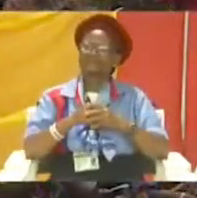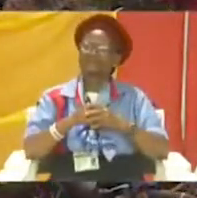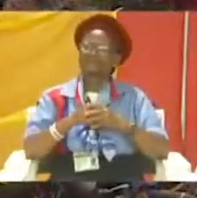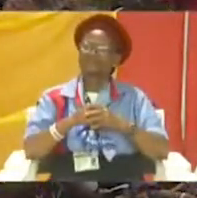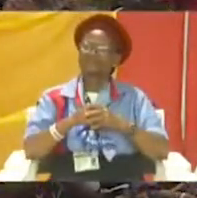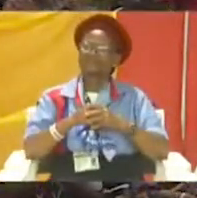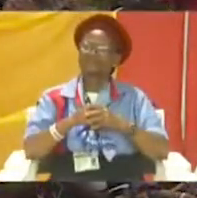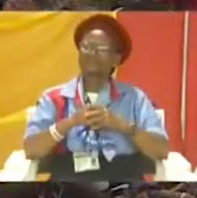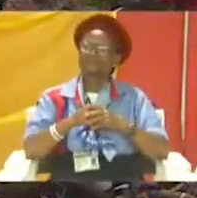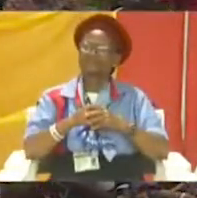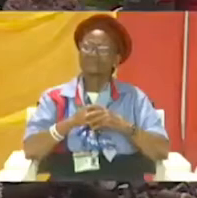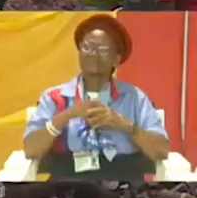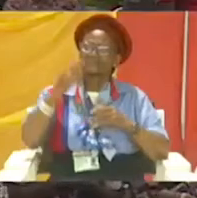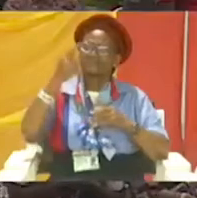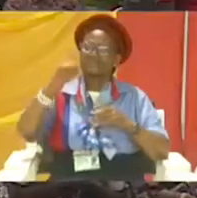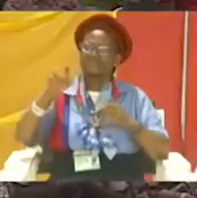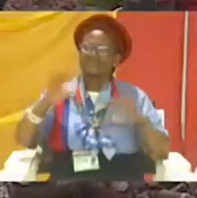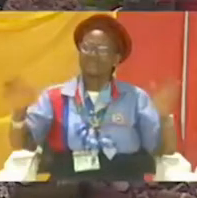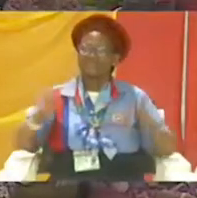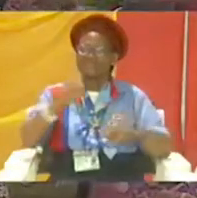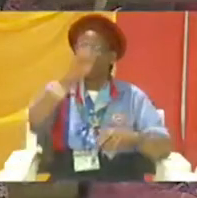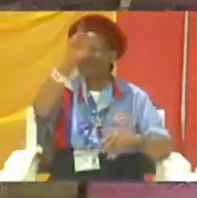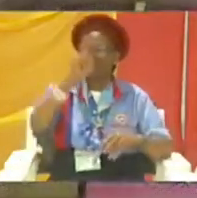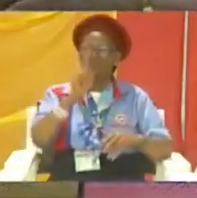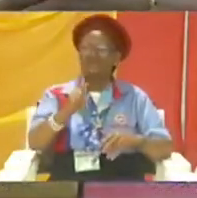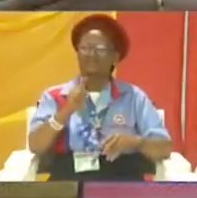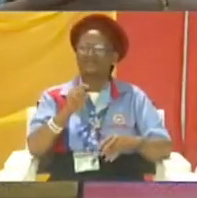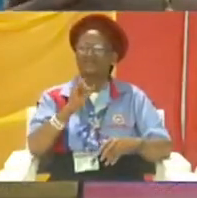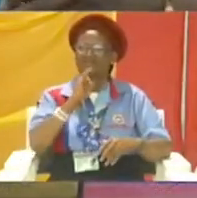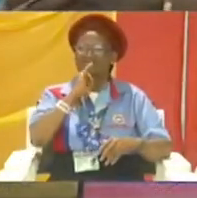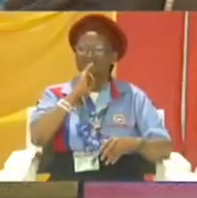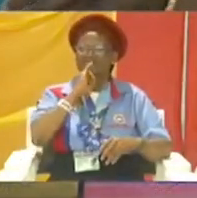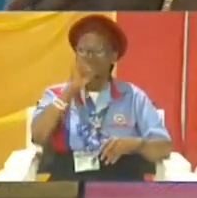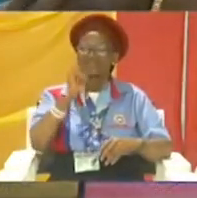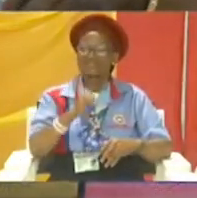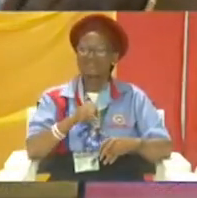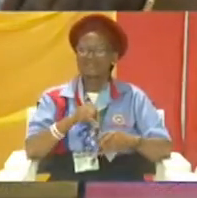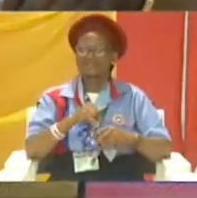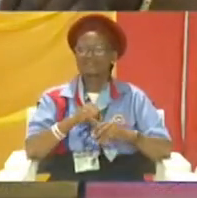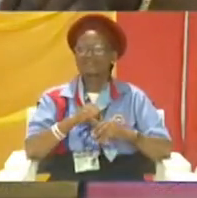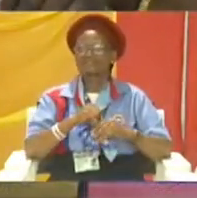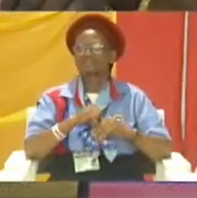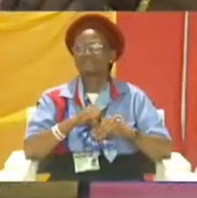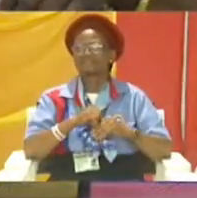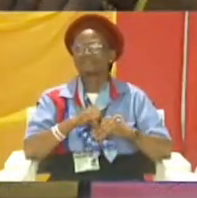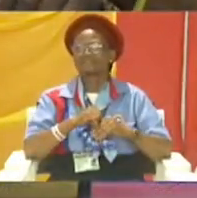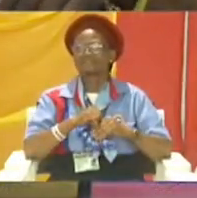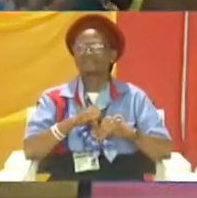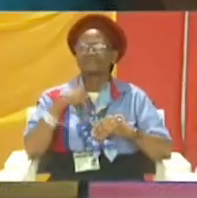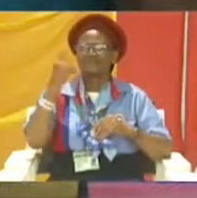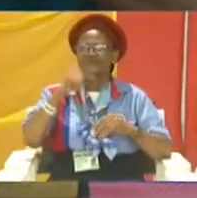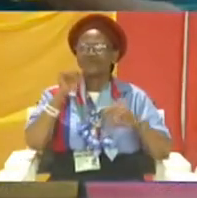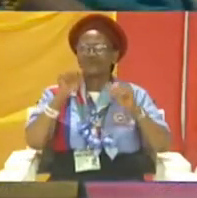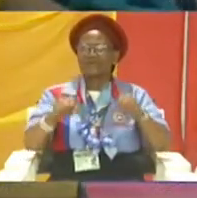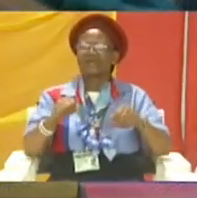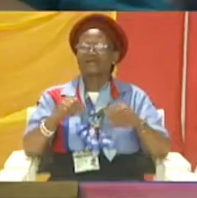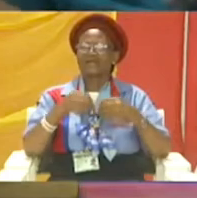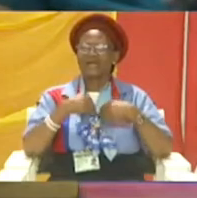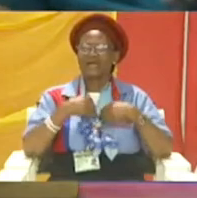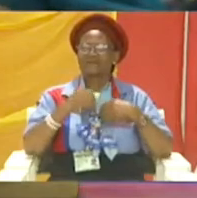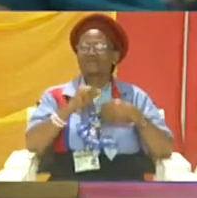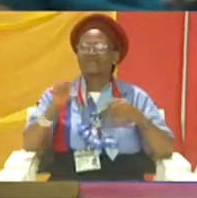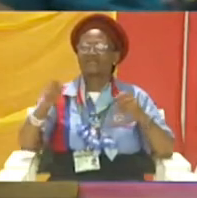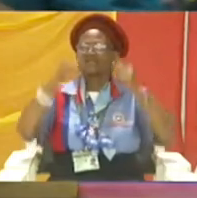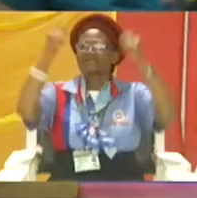The big question is, ibere to tobi nla na ni pe who can have a jubilee? Ta le ni